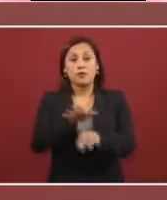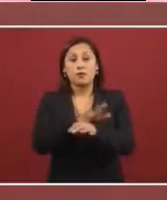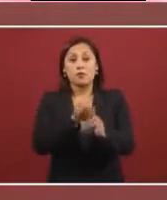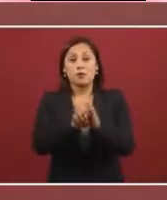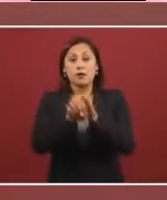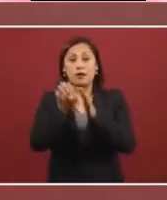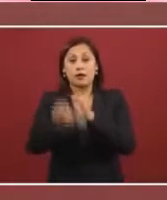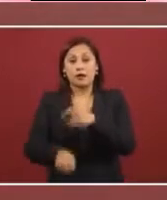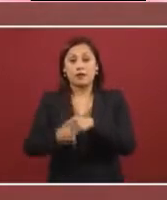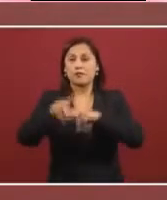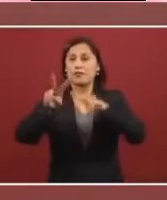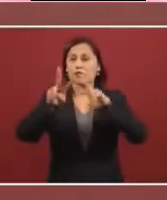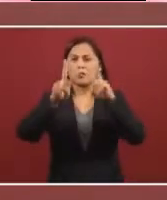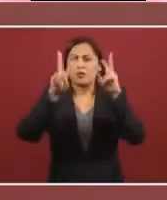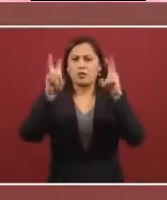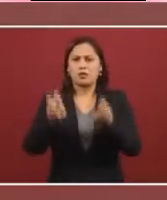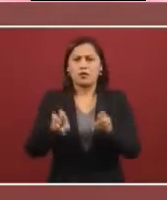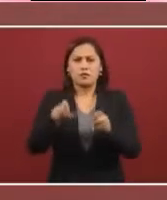because it has to do with